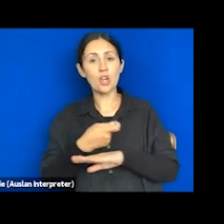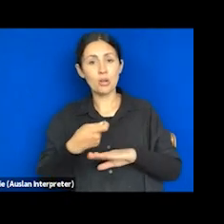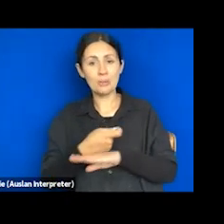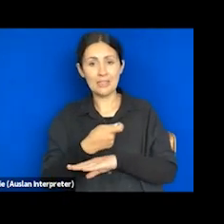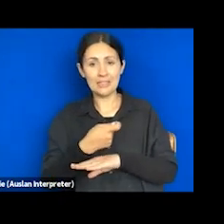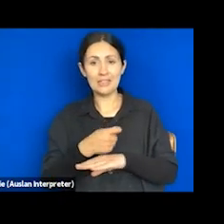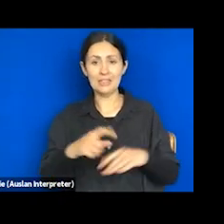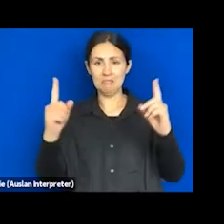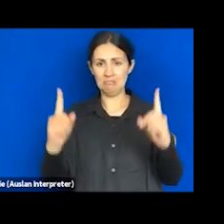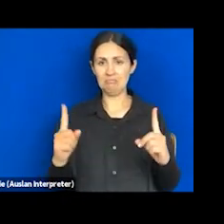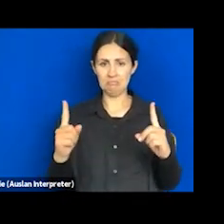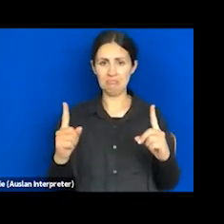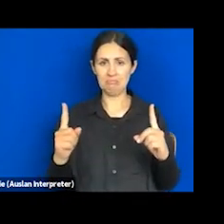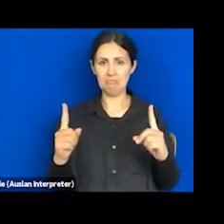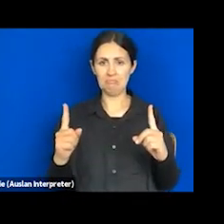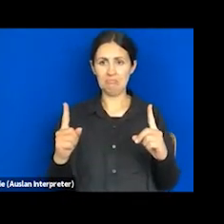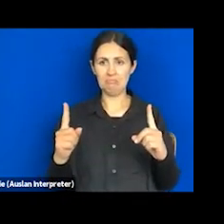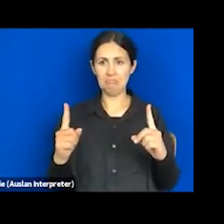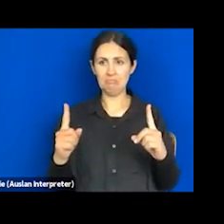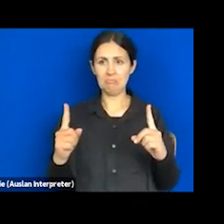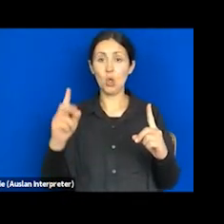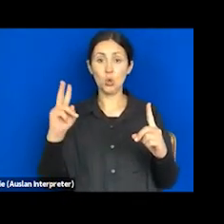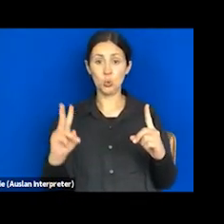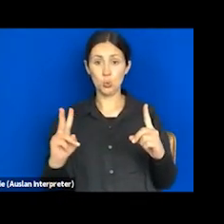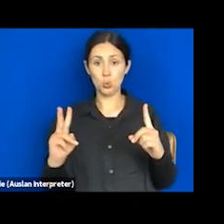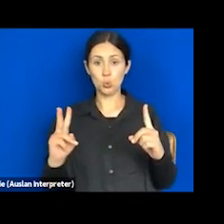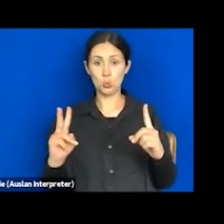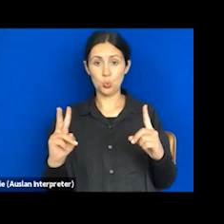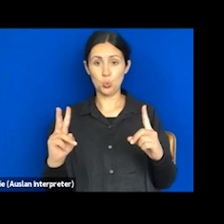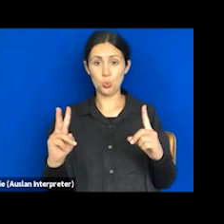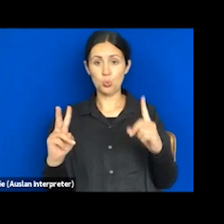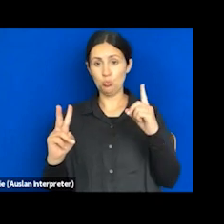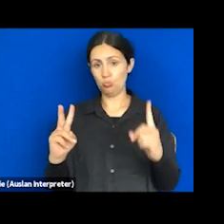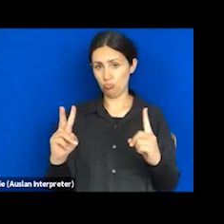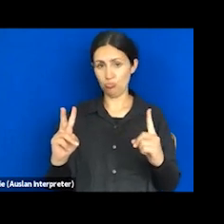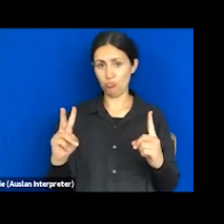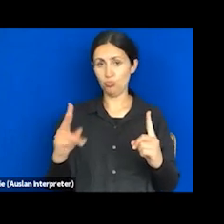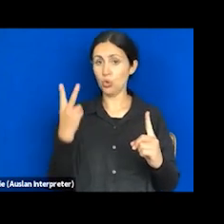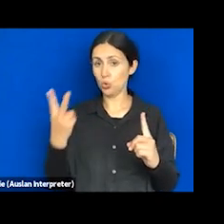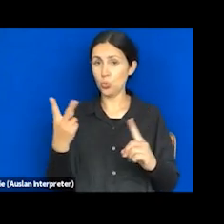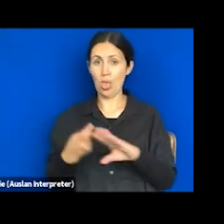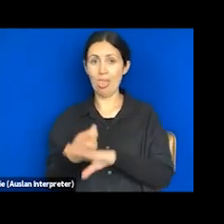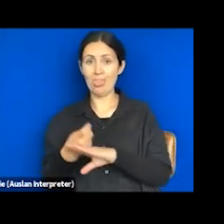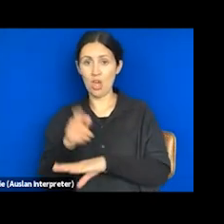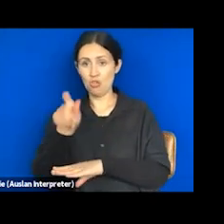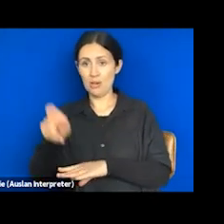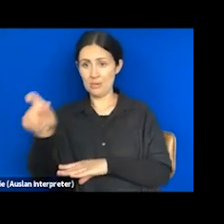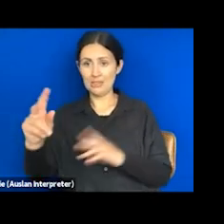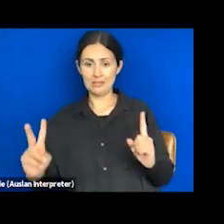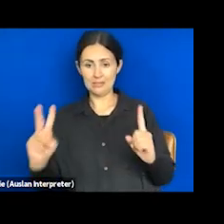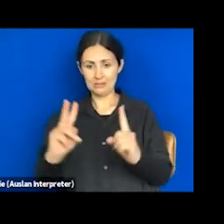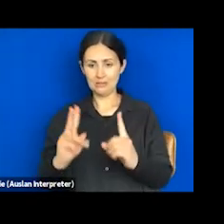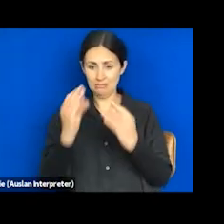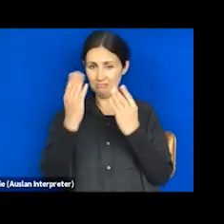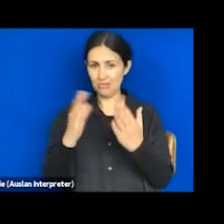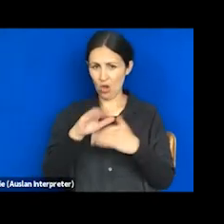it's two therapists seeing the patient together, and there's a number of reasons I can touch on that